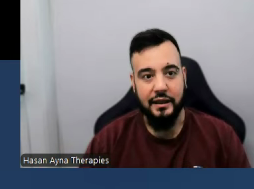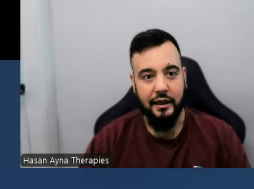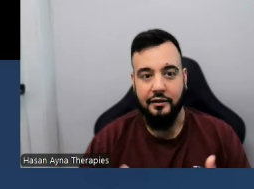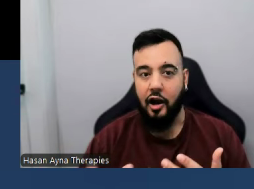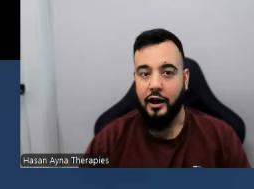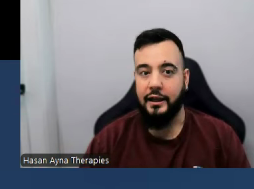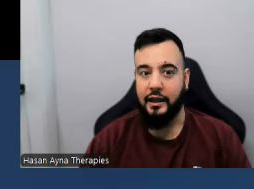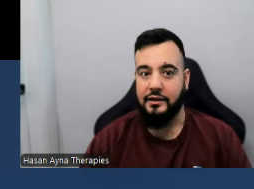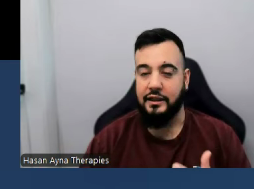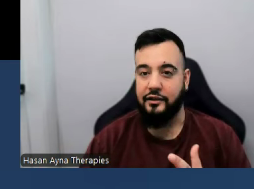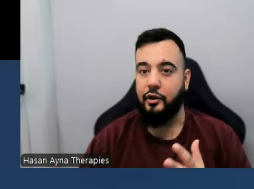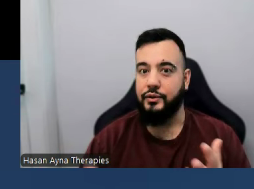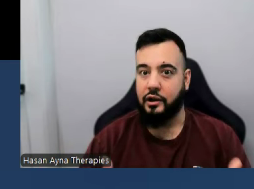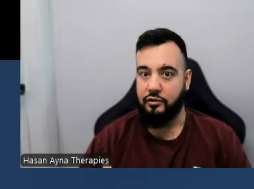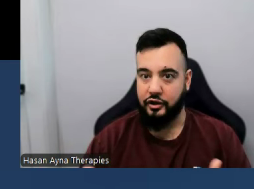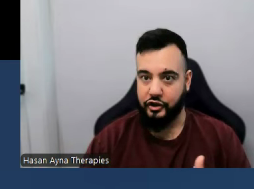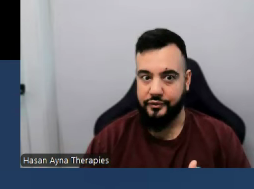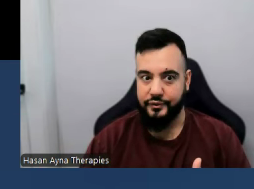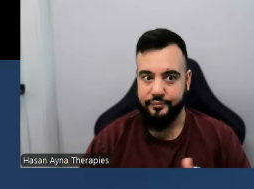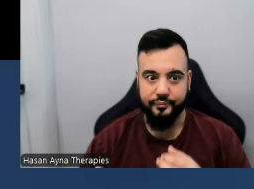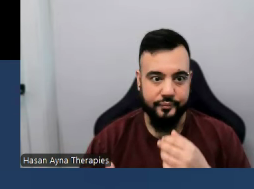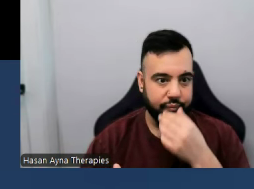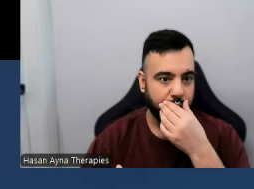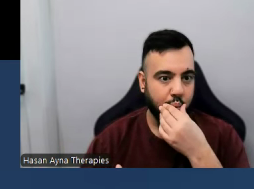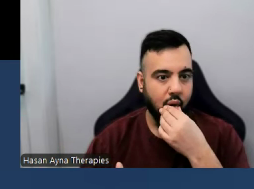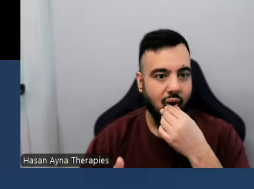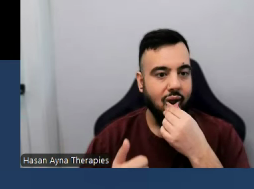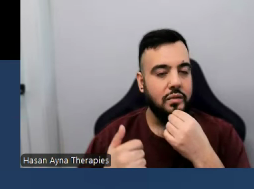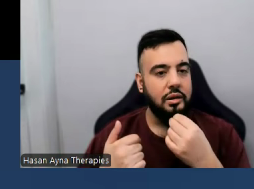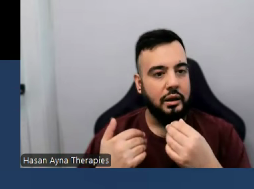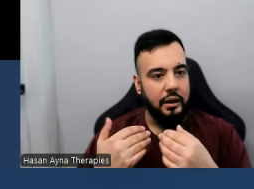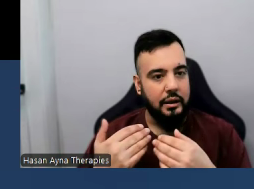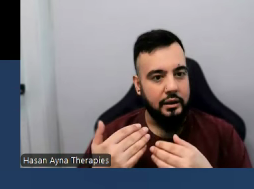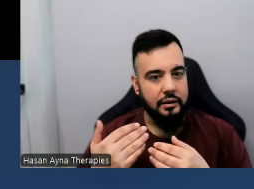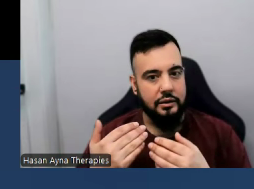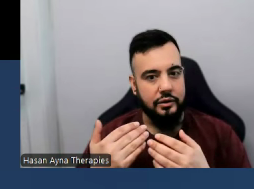to maintain eye gaze in those directions.